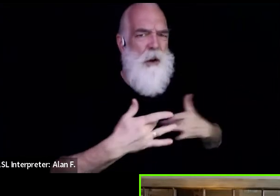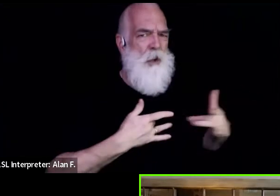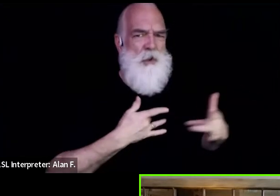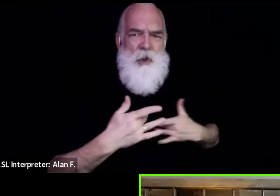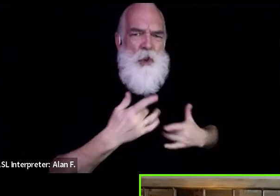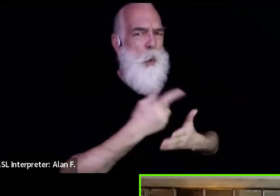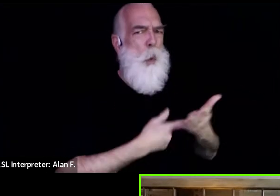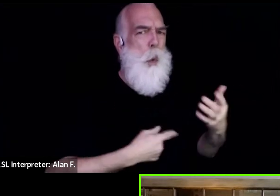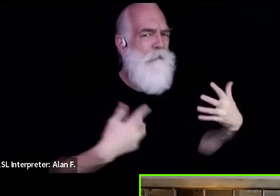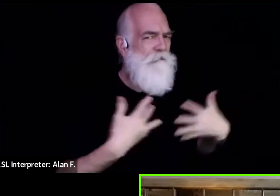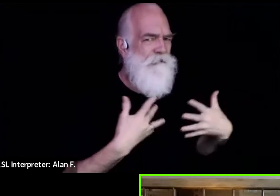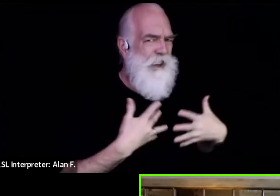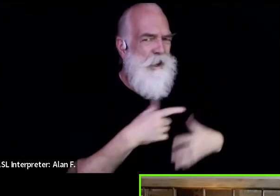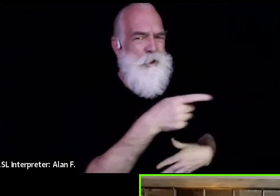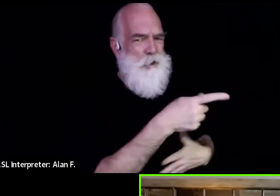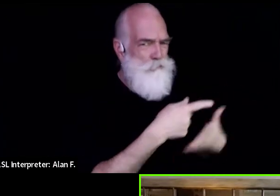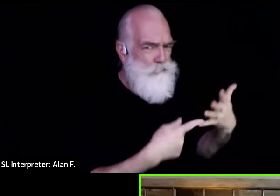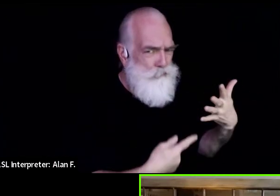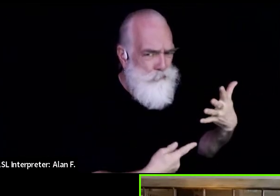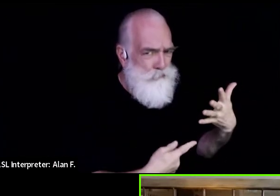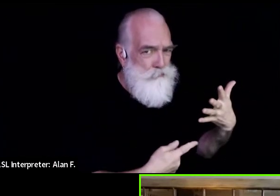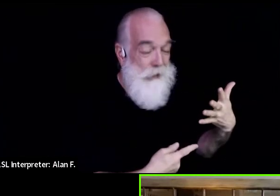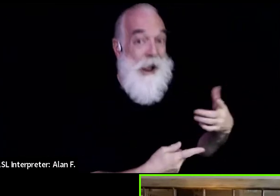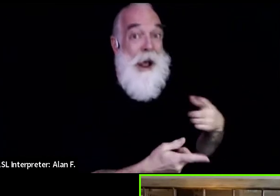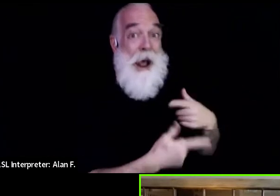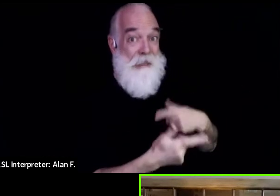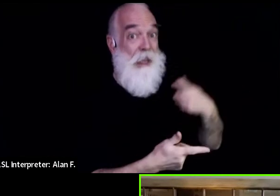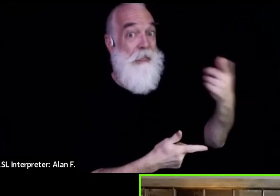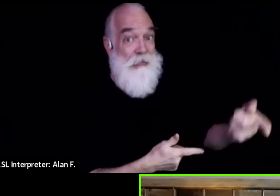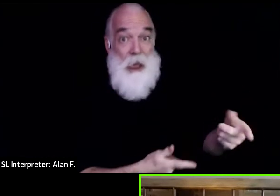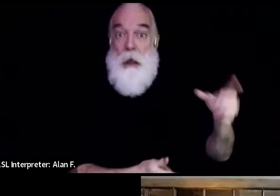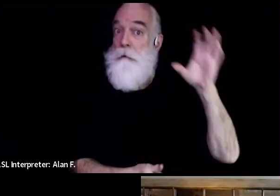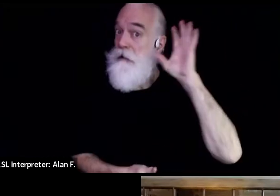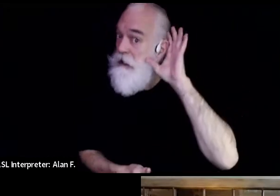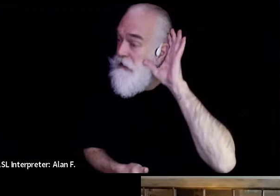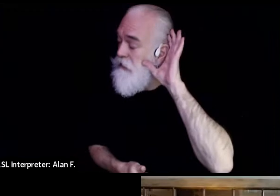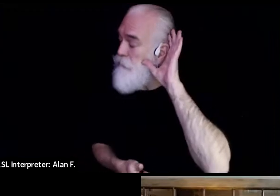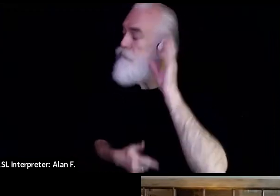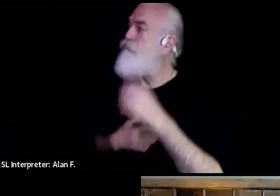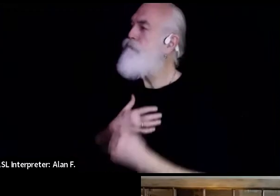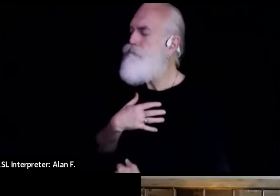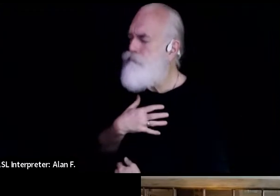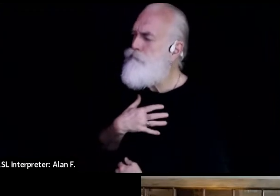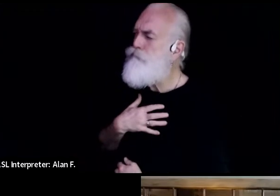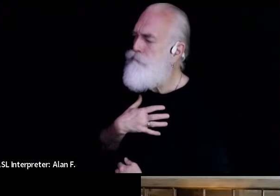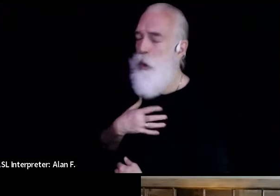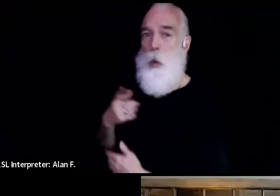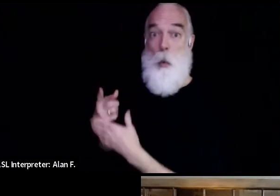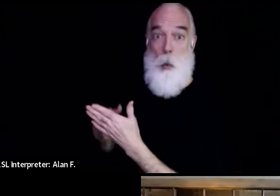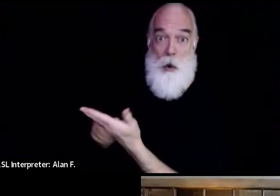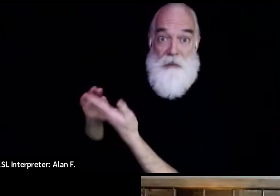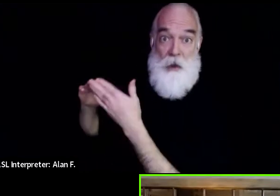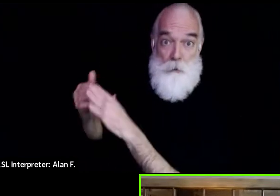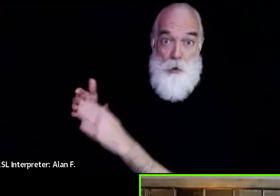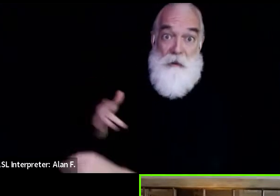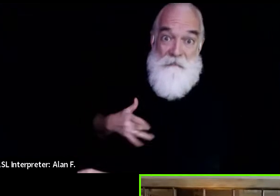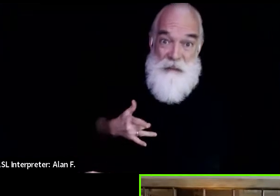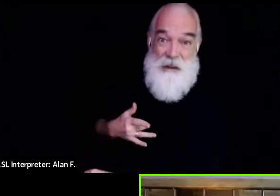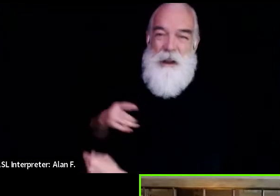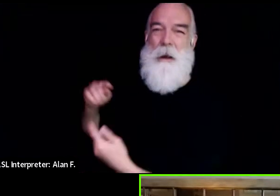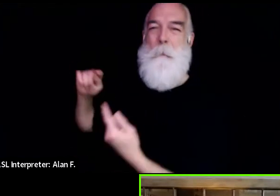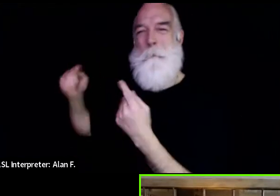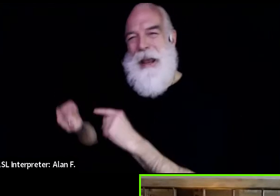also to have them listen about what the community was feeling, the frustration, the pain, the resentment, fears,